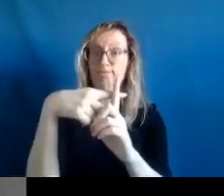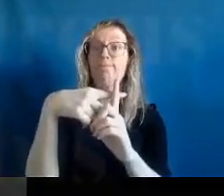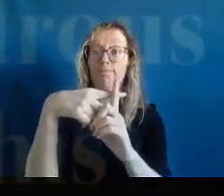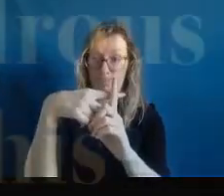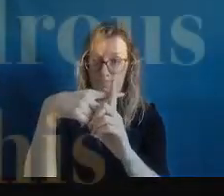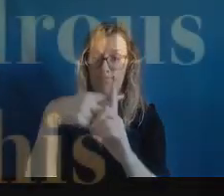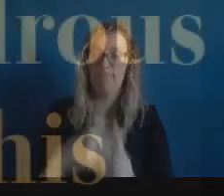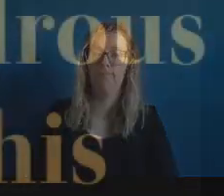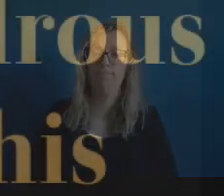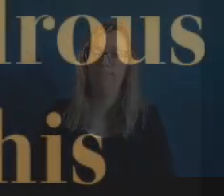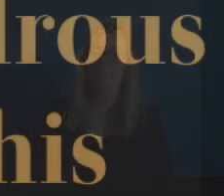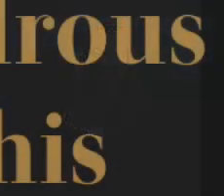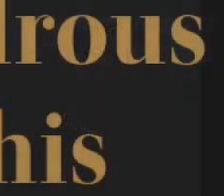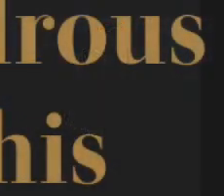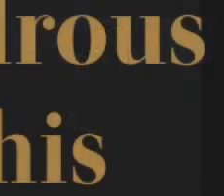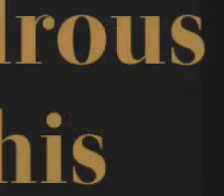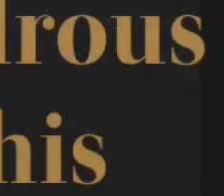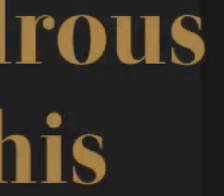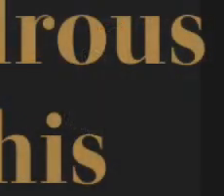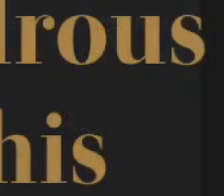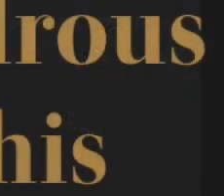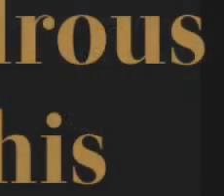approaching.